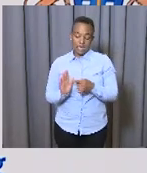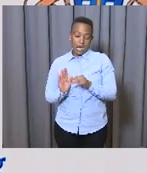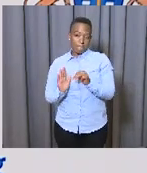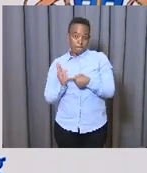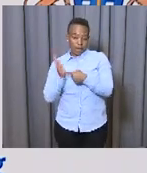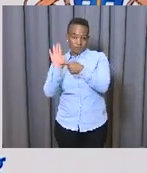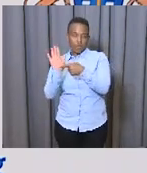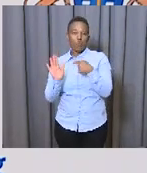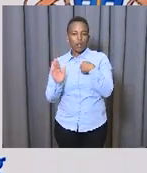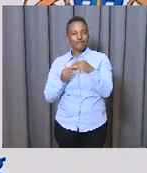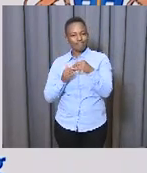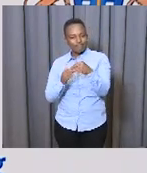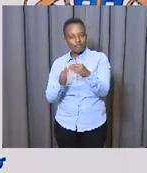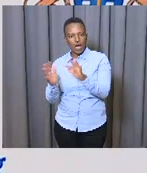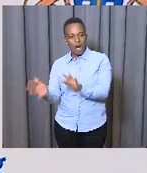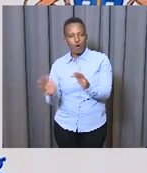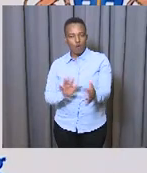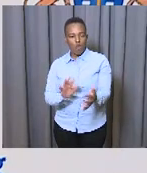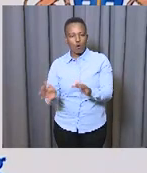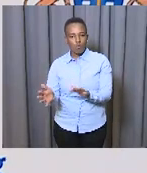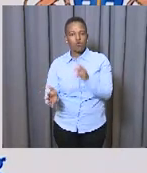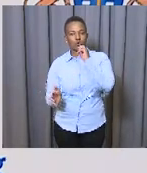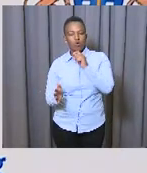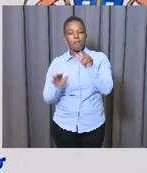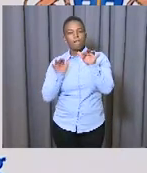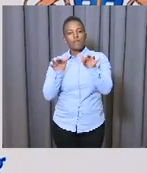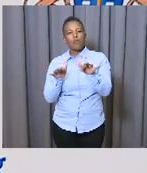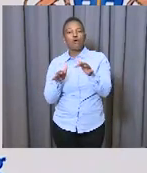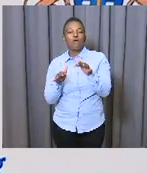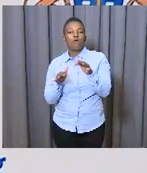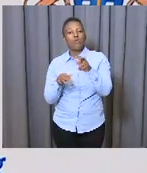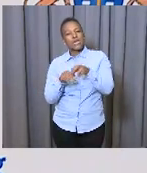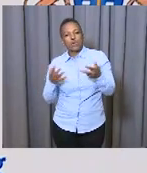province. It is directed by basically science.